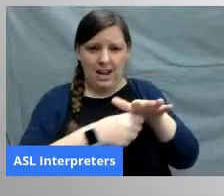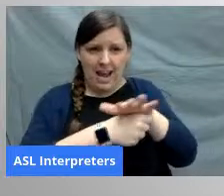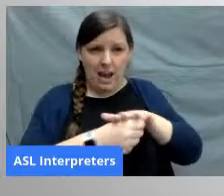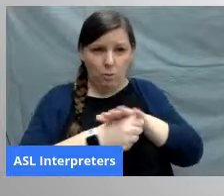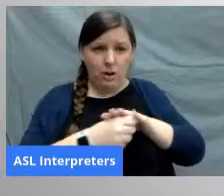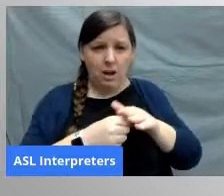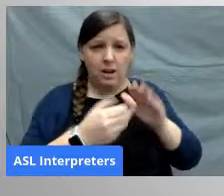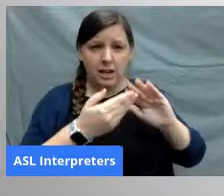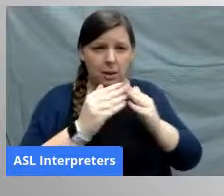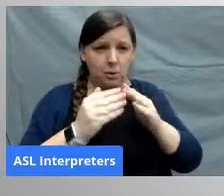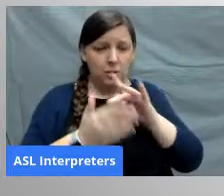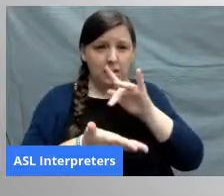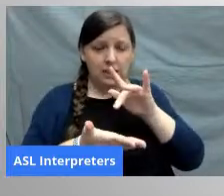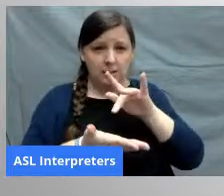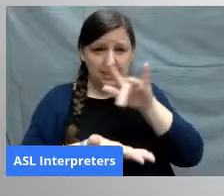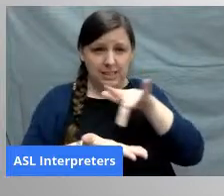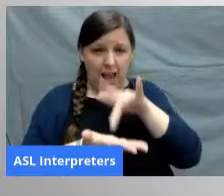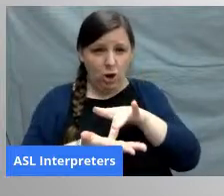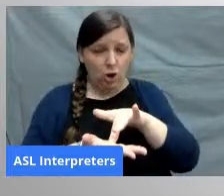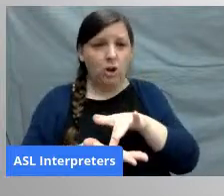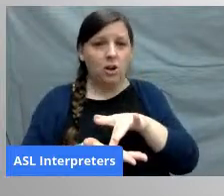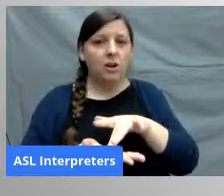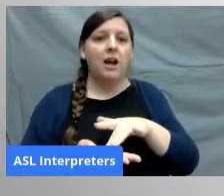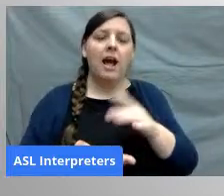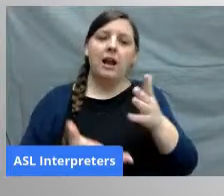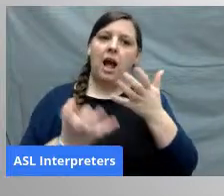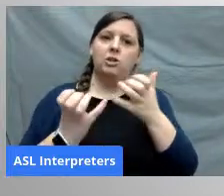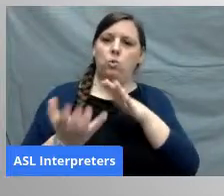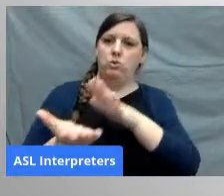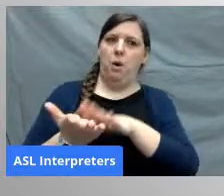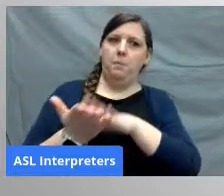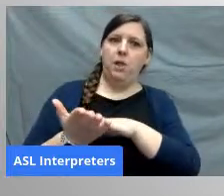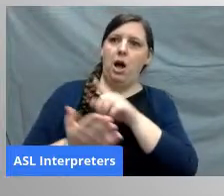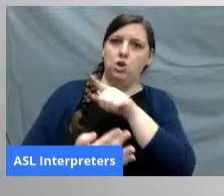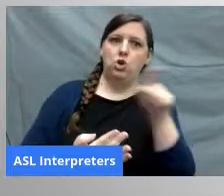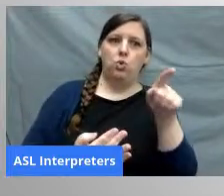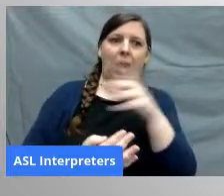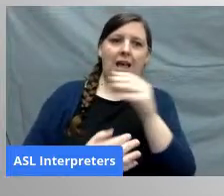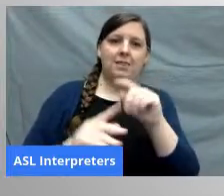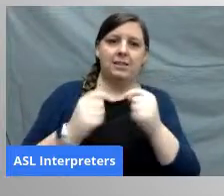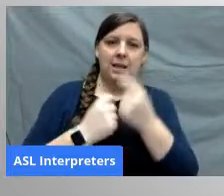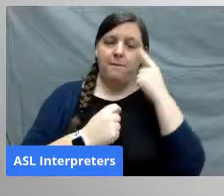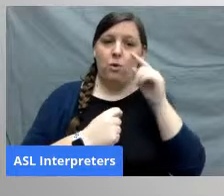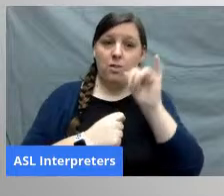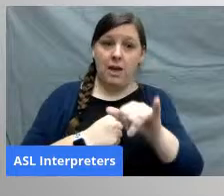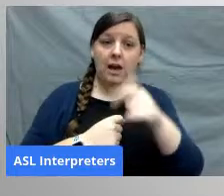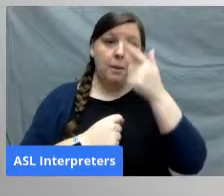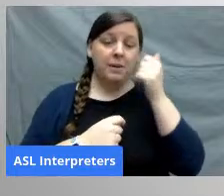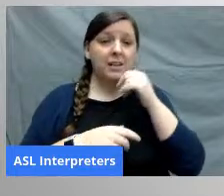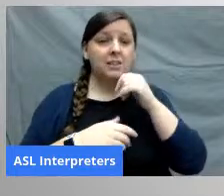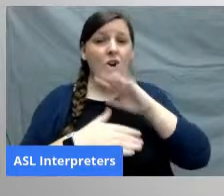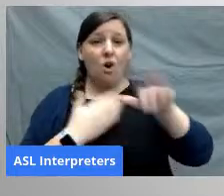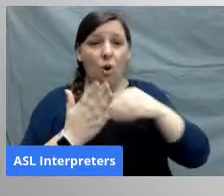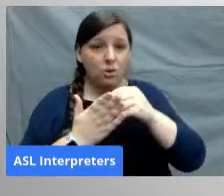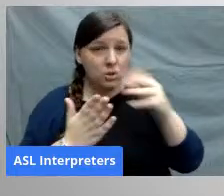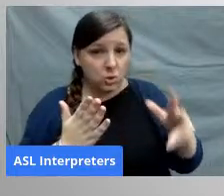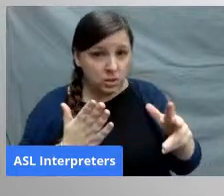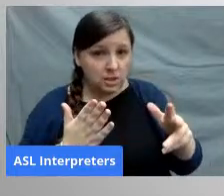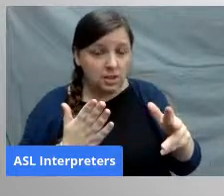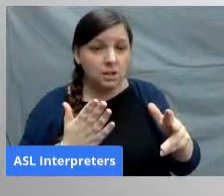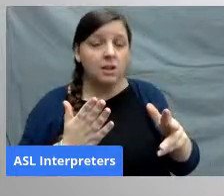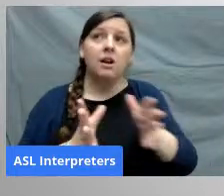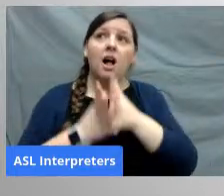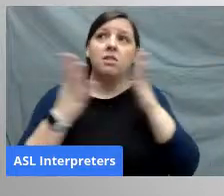really applaud you for that, and the team for that, because a lot of students want